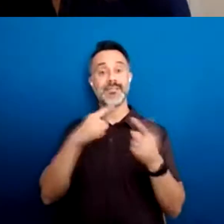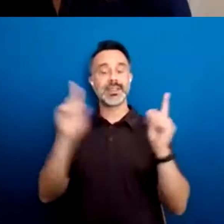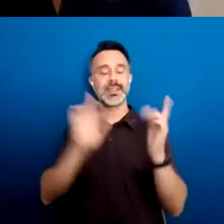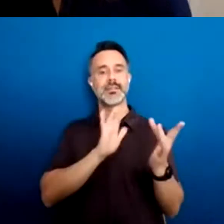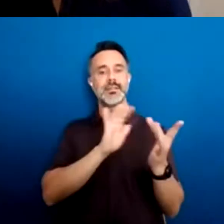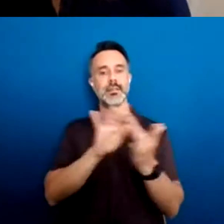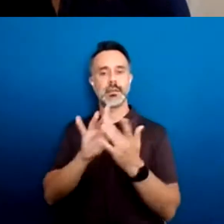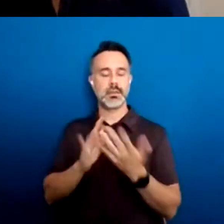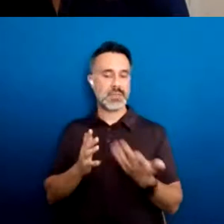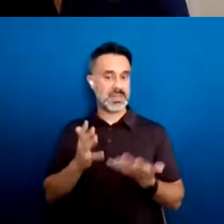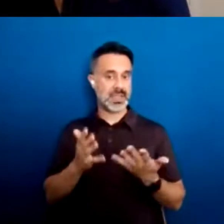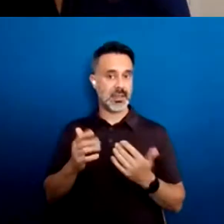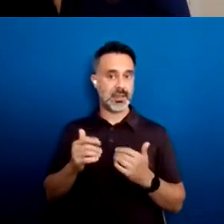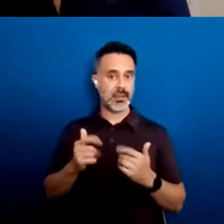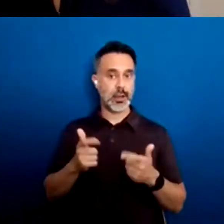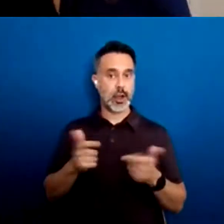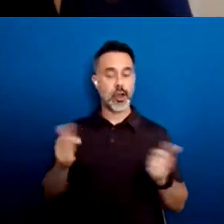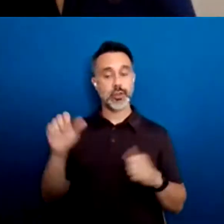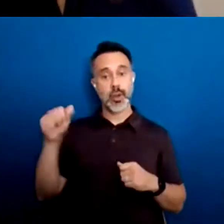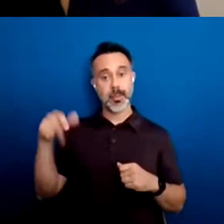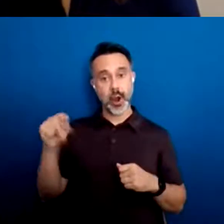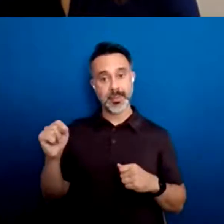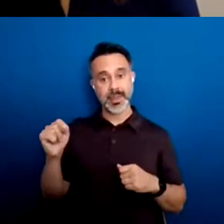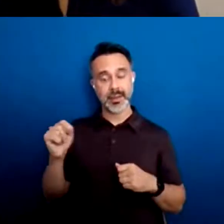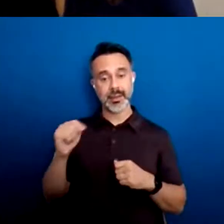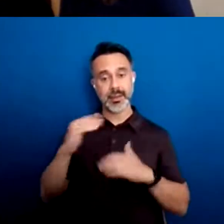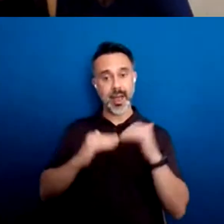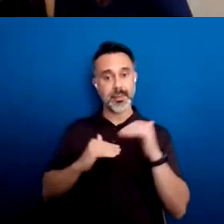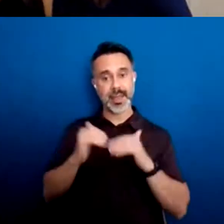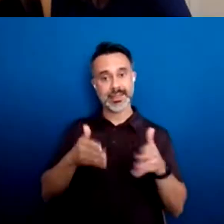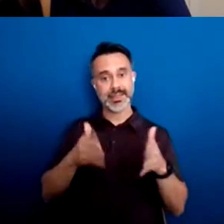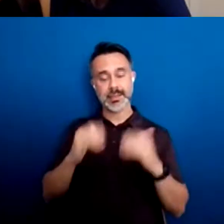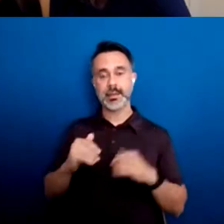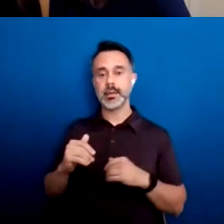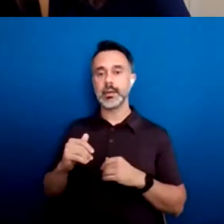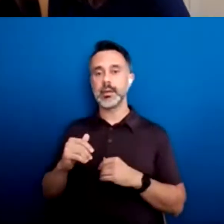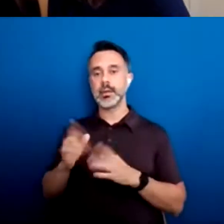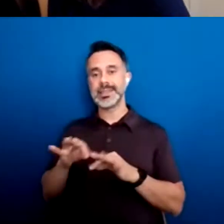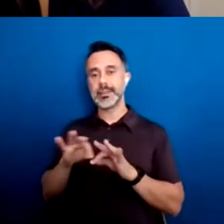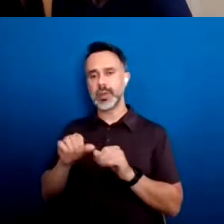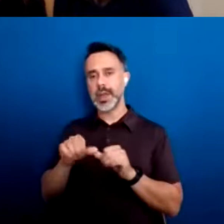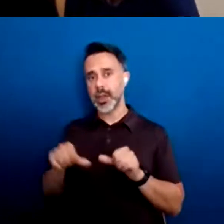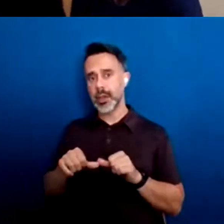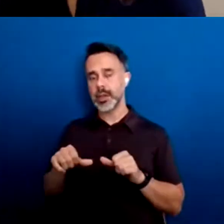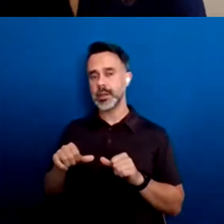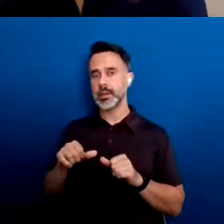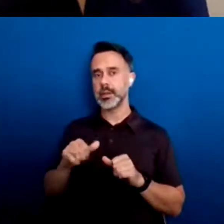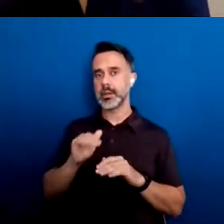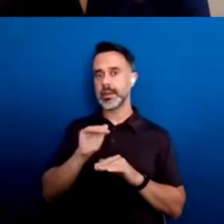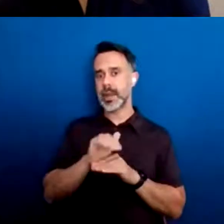apartment complexes, central areas, night weekends, are those in the planning process?